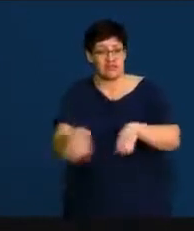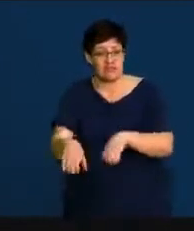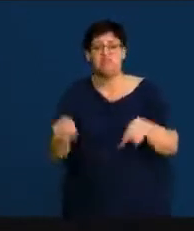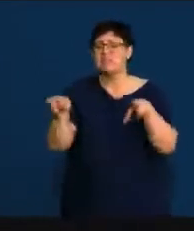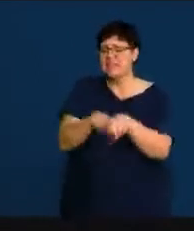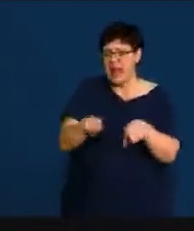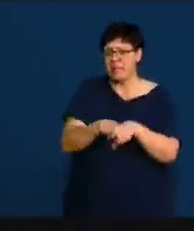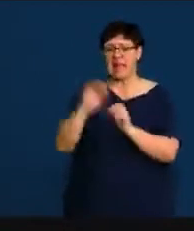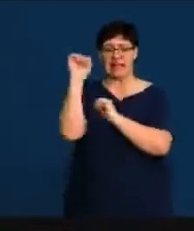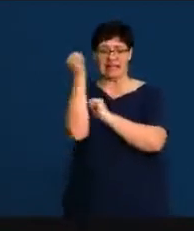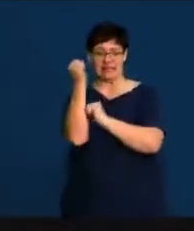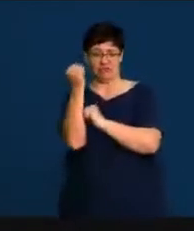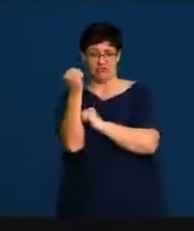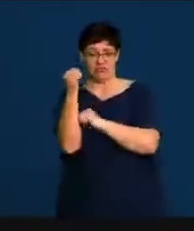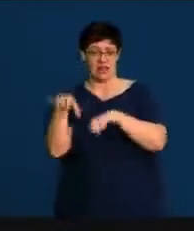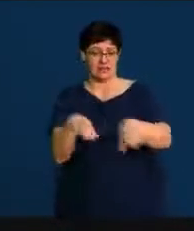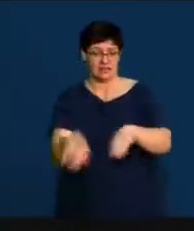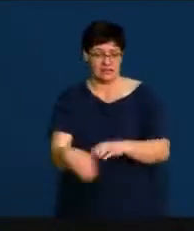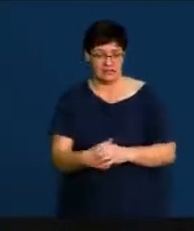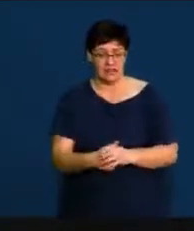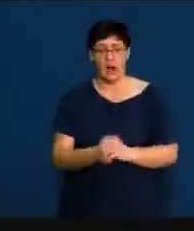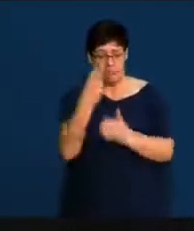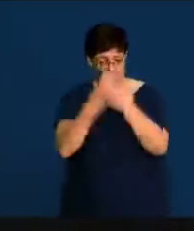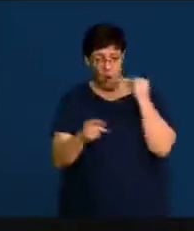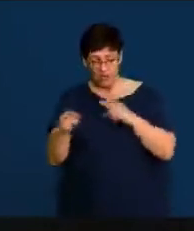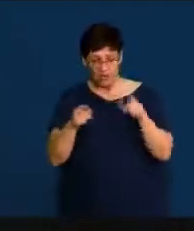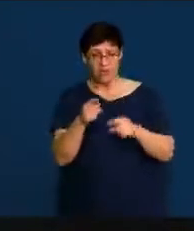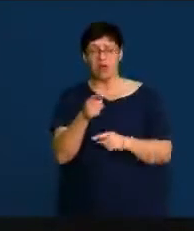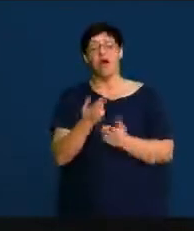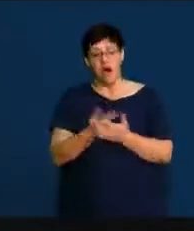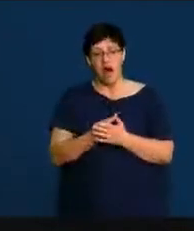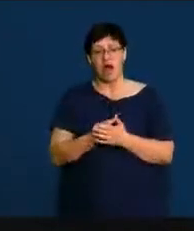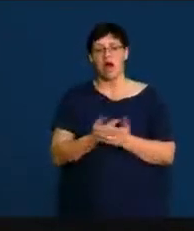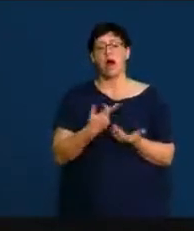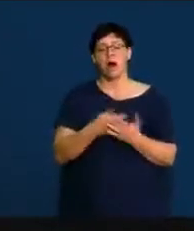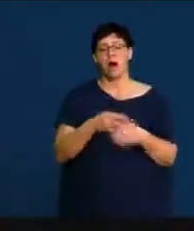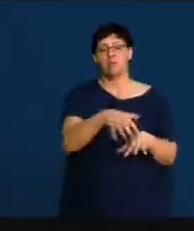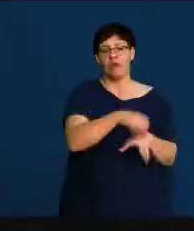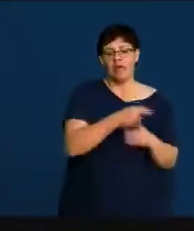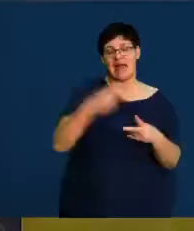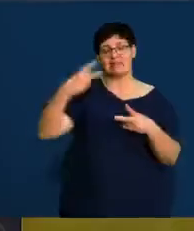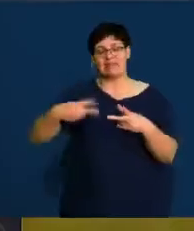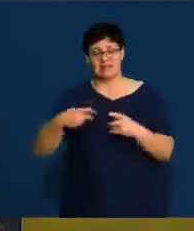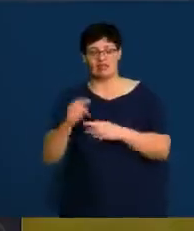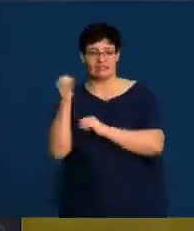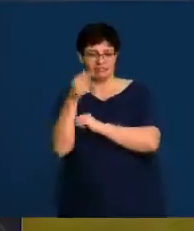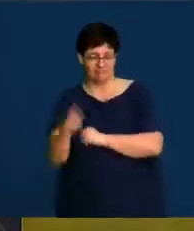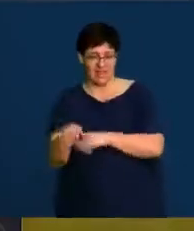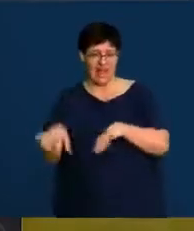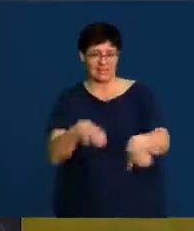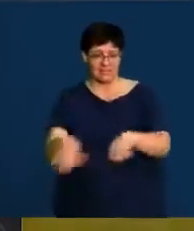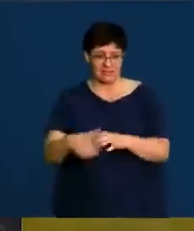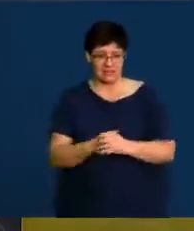as industrial activities. Here, both primary and secondary activities. Now, note the